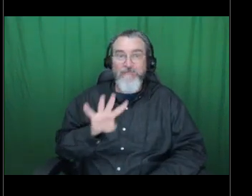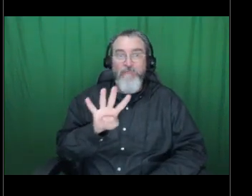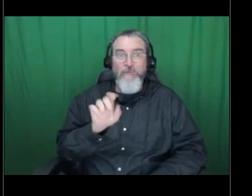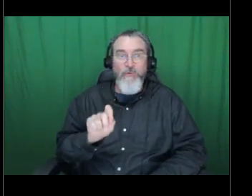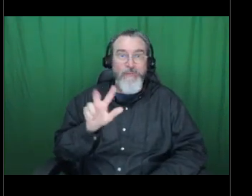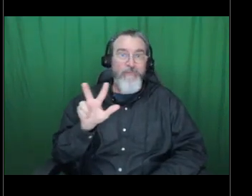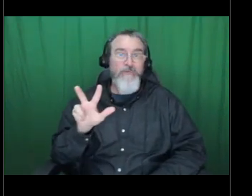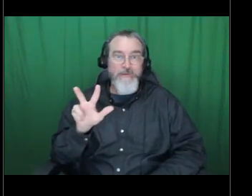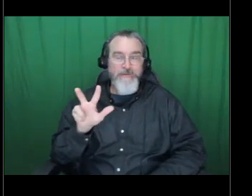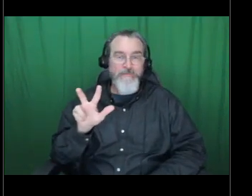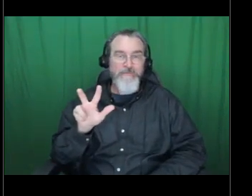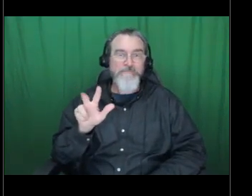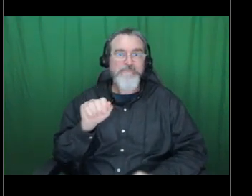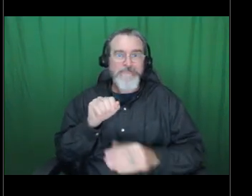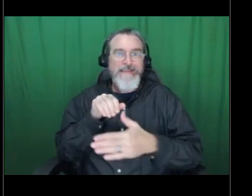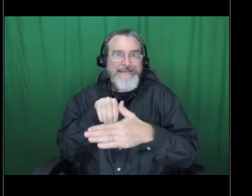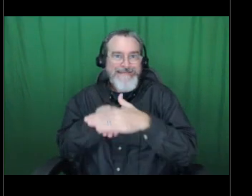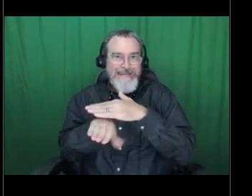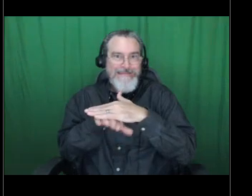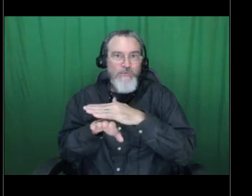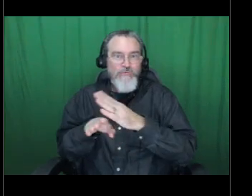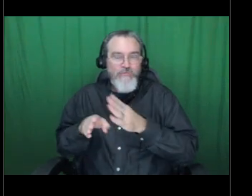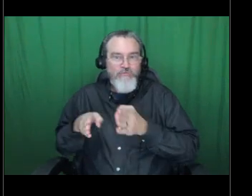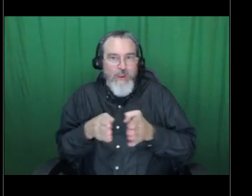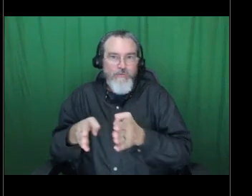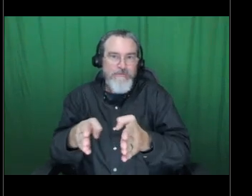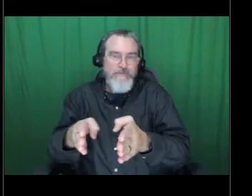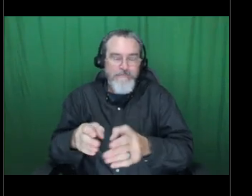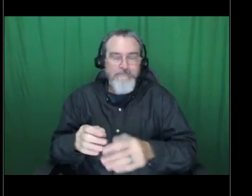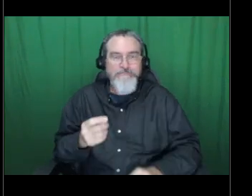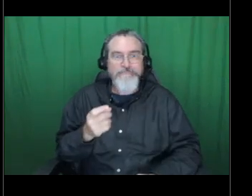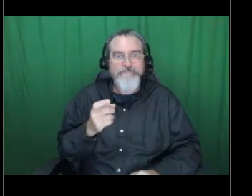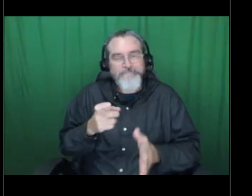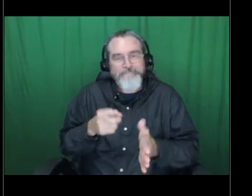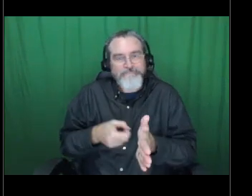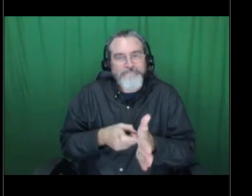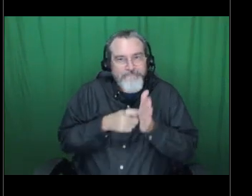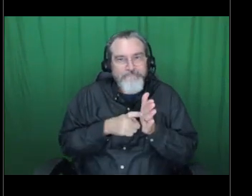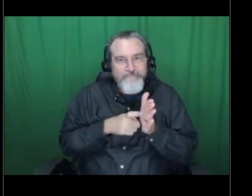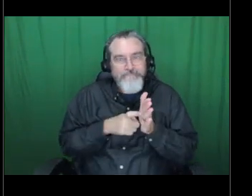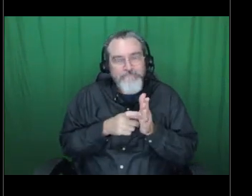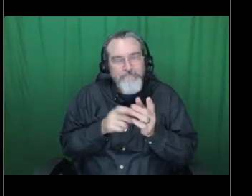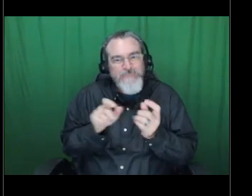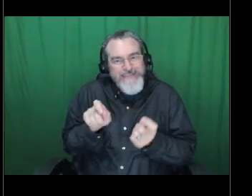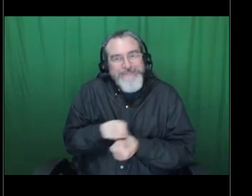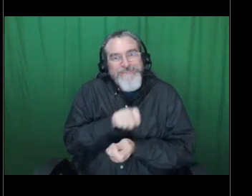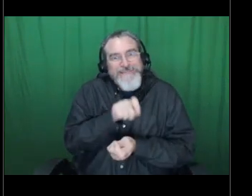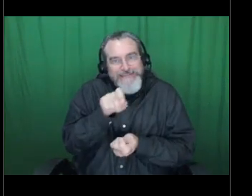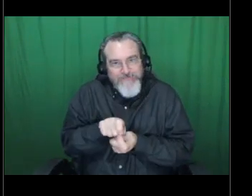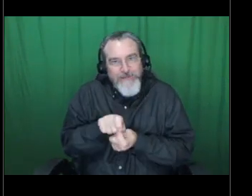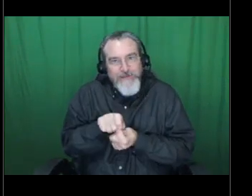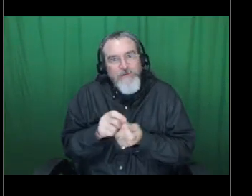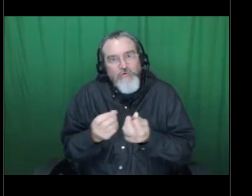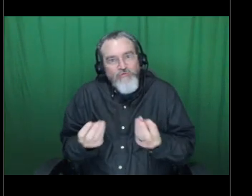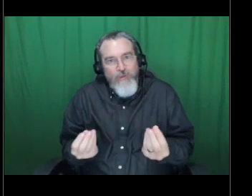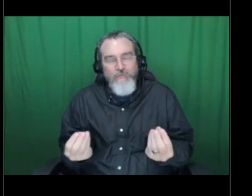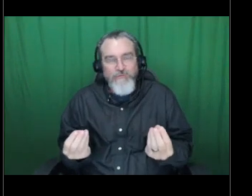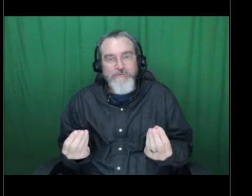4.3 accessible route also provides specifications for ground